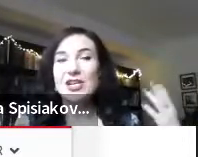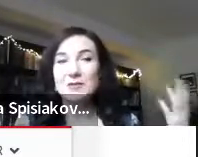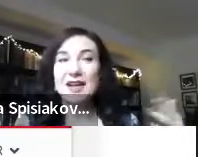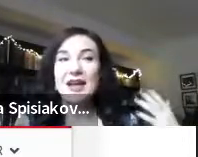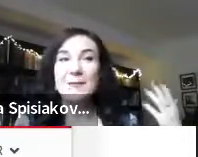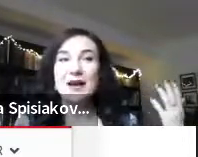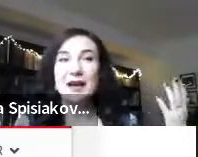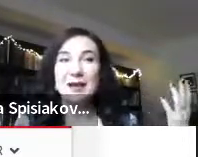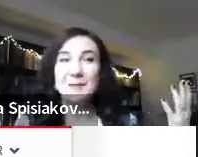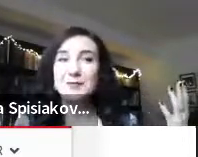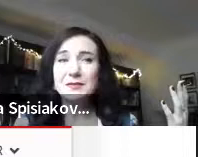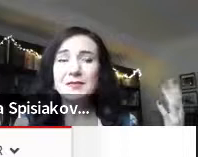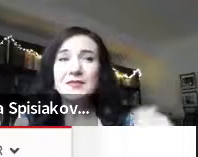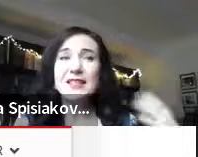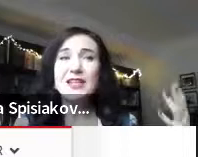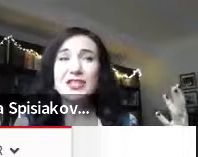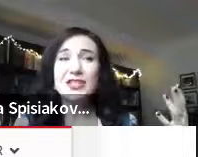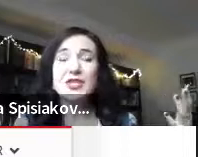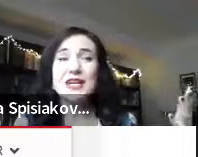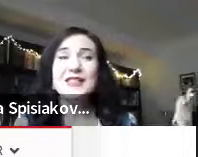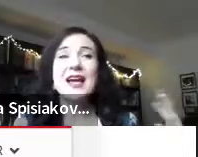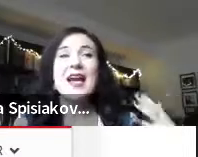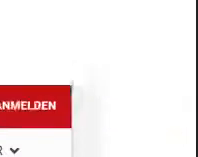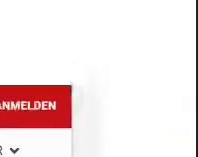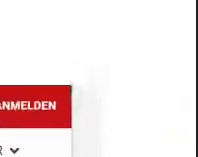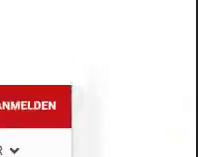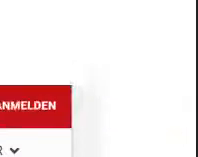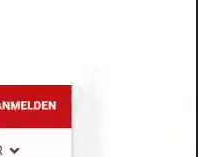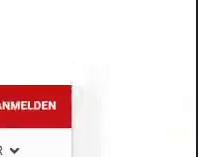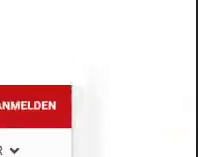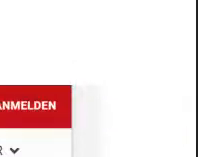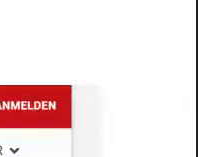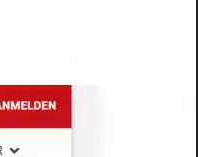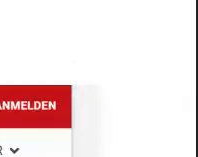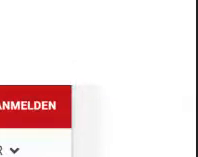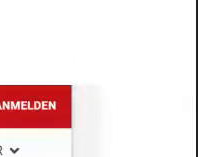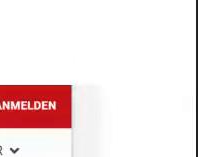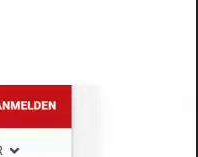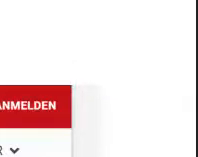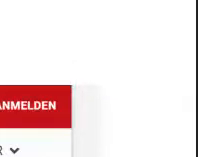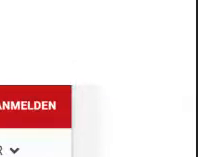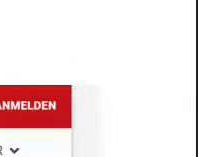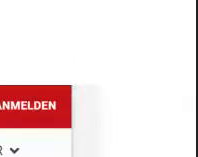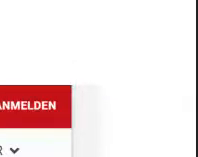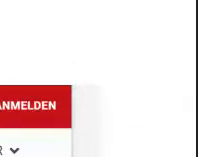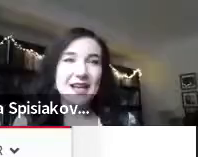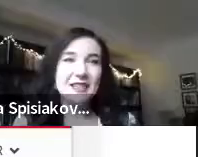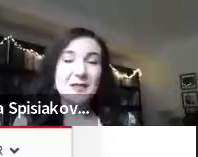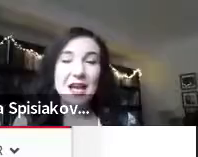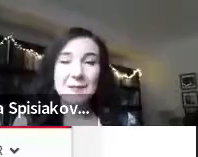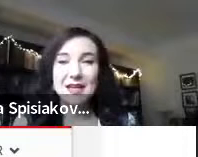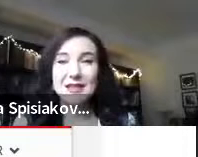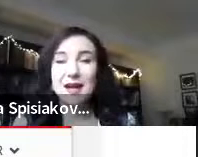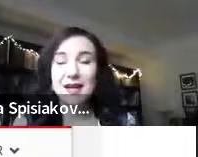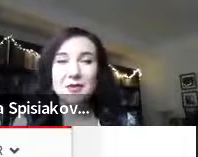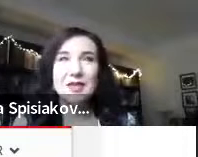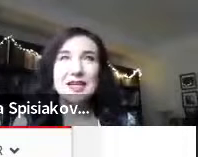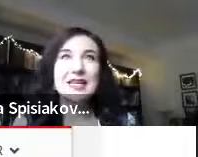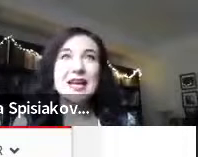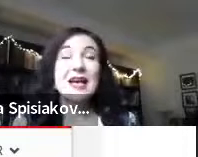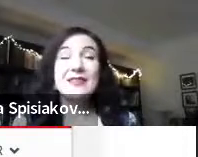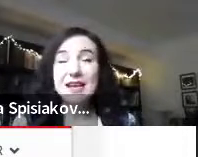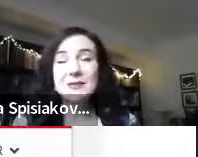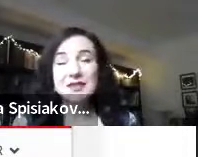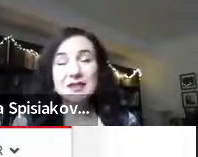since climate change became a larger subject, and with, of course, COVID-19 and everything else that's been happening in the past